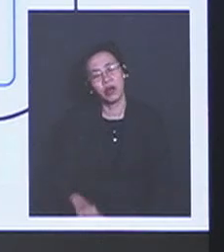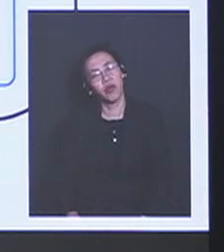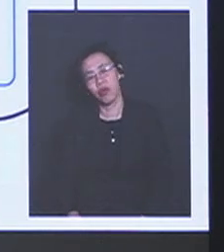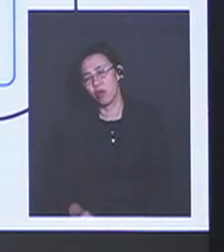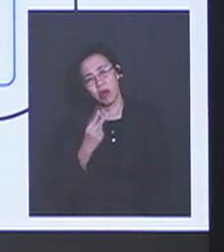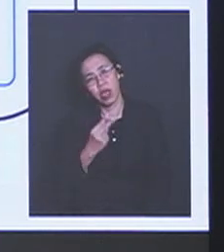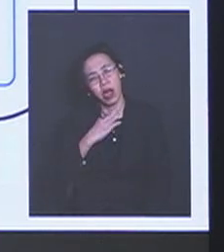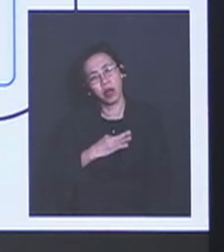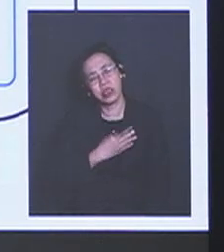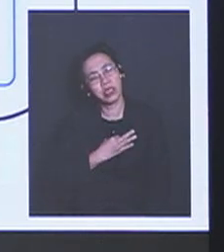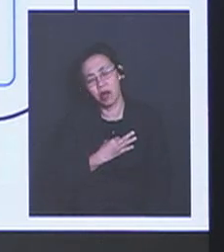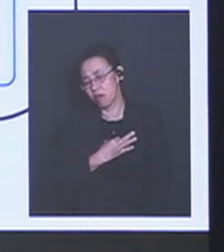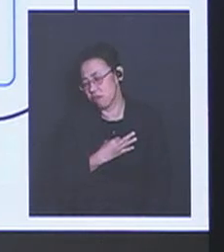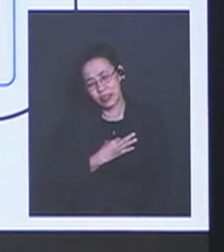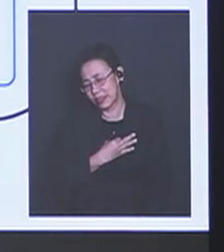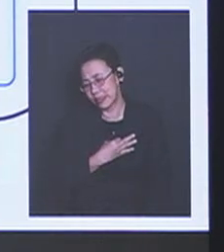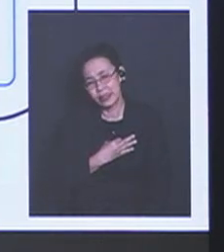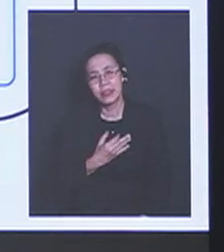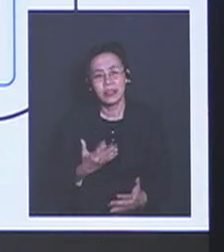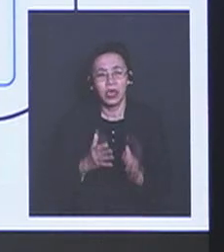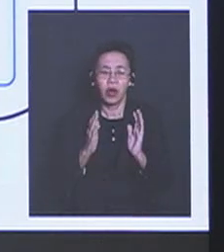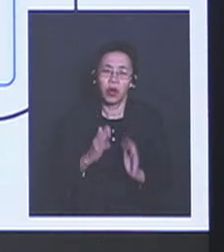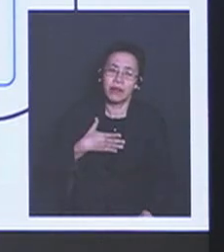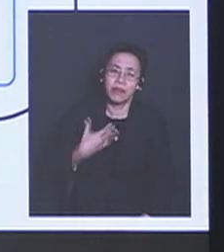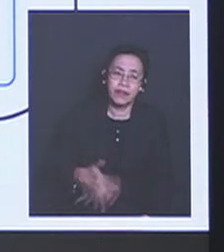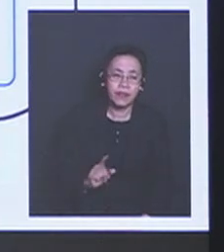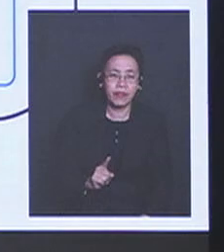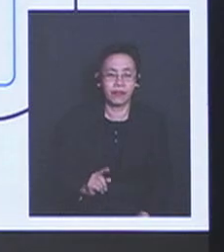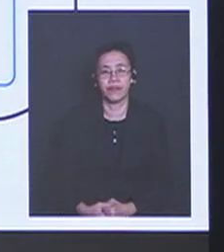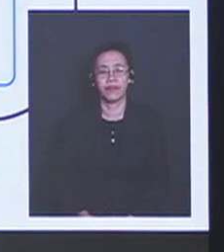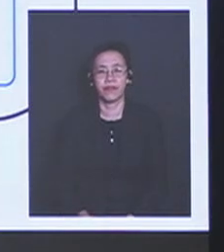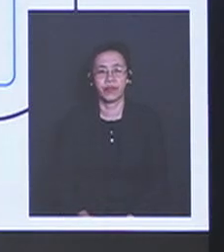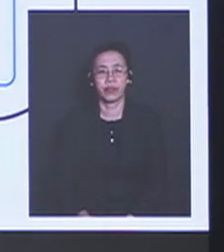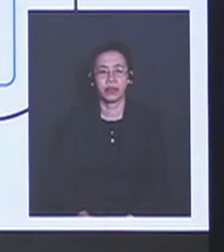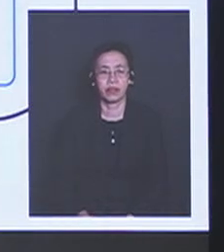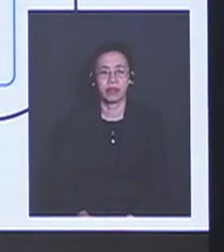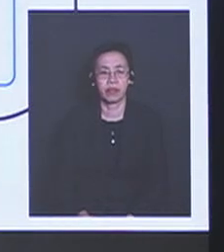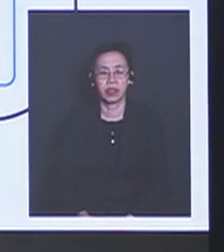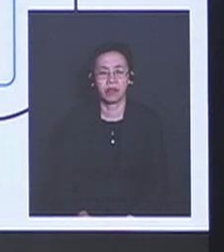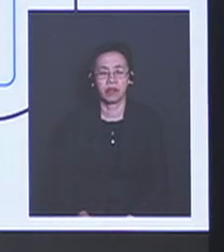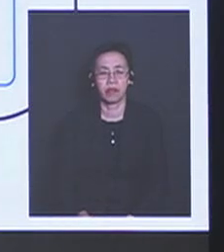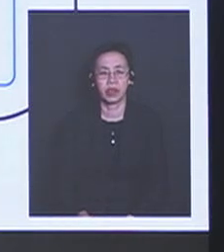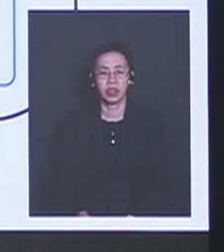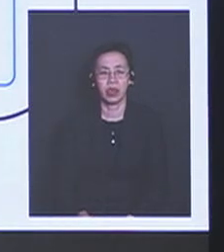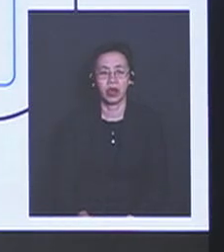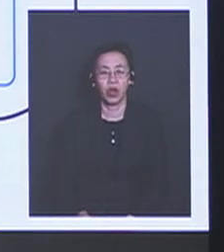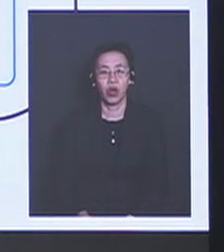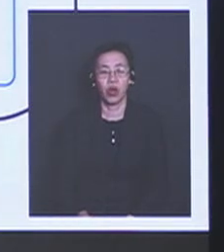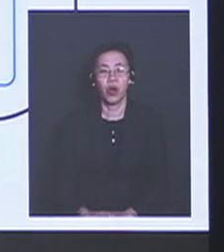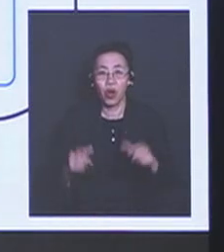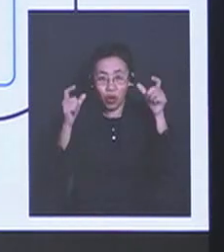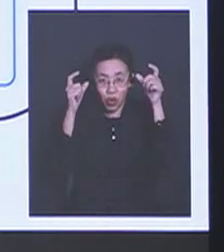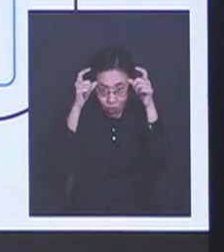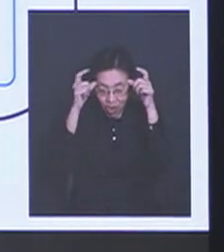many owner. So you have your own cow, but no one take care of the grass. You know, when you have your cow, go to the grass to eat the